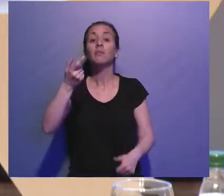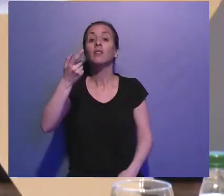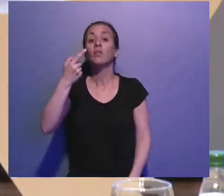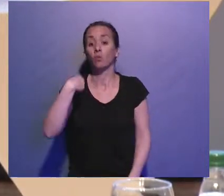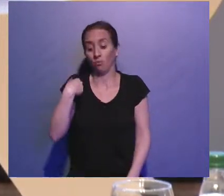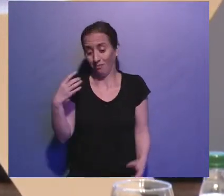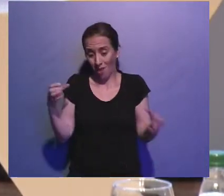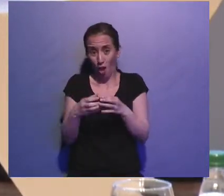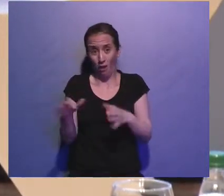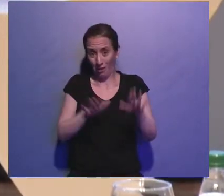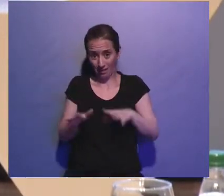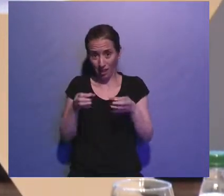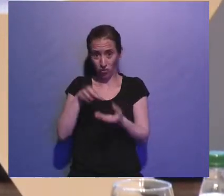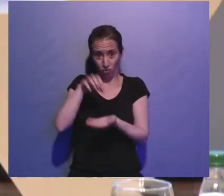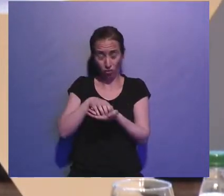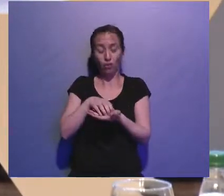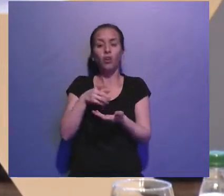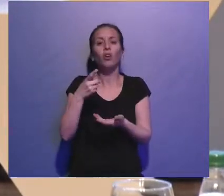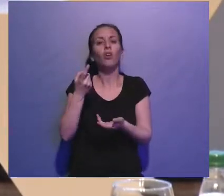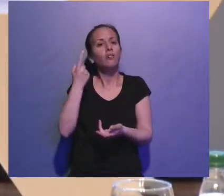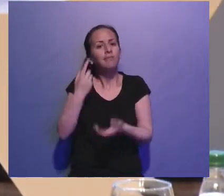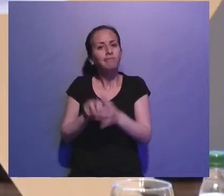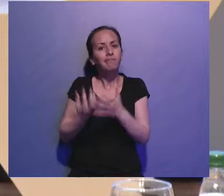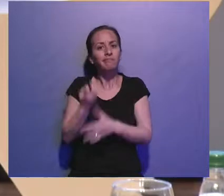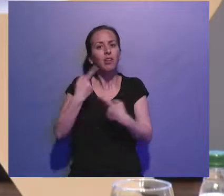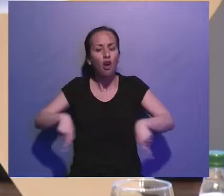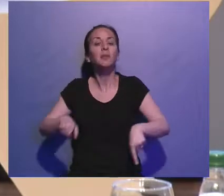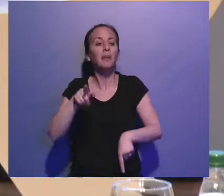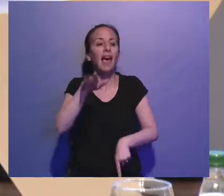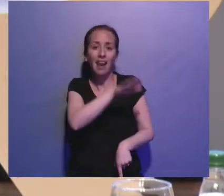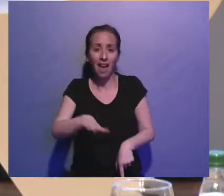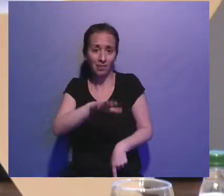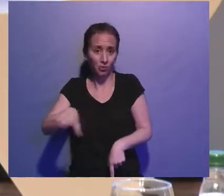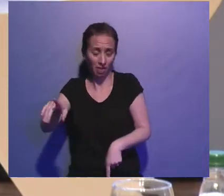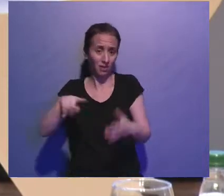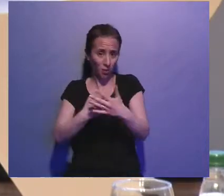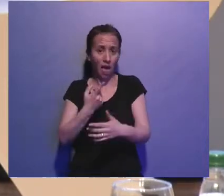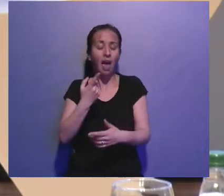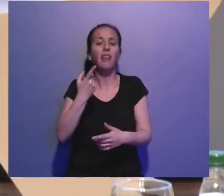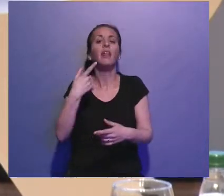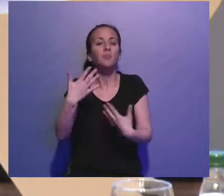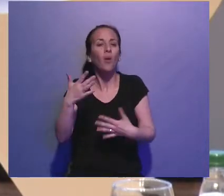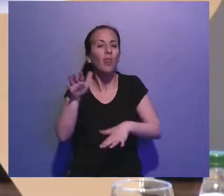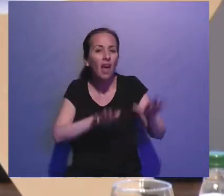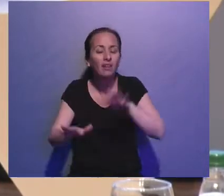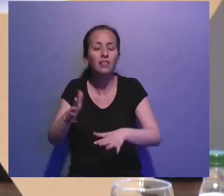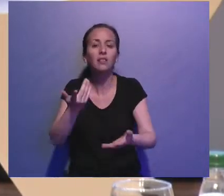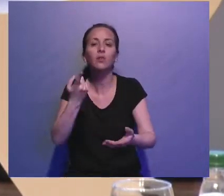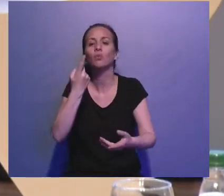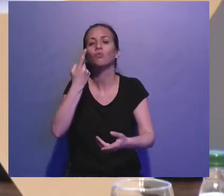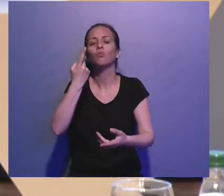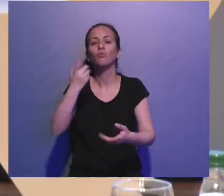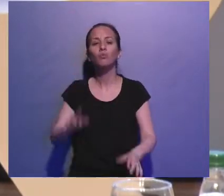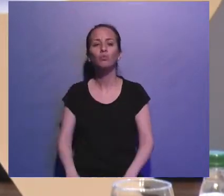can use, and we developed a framework called Tactical Engagement with Data. So what that means is that we